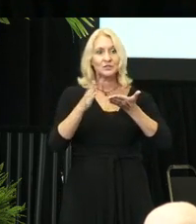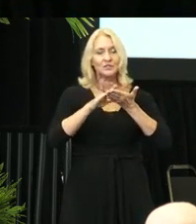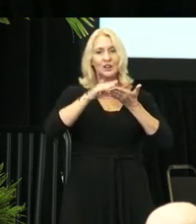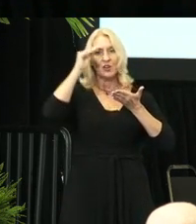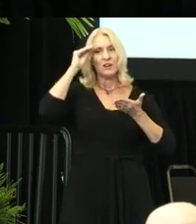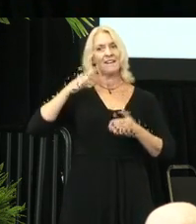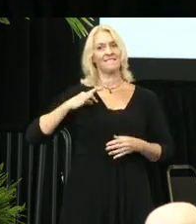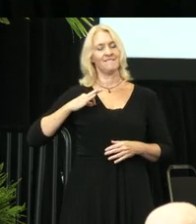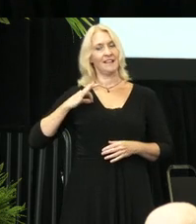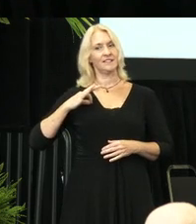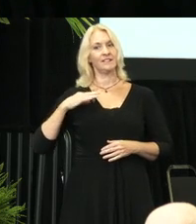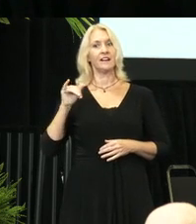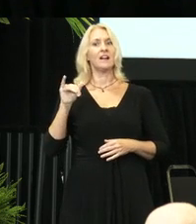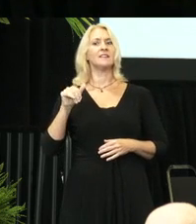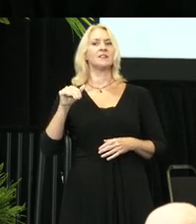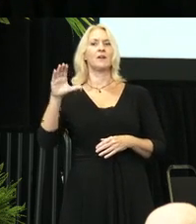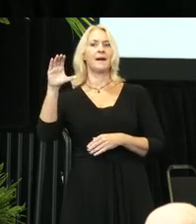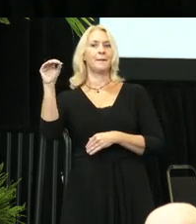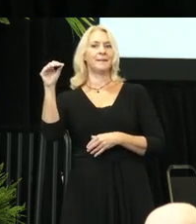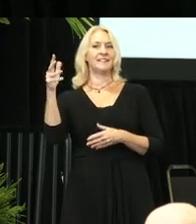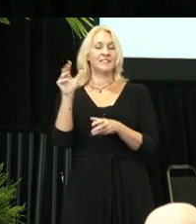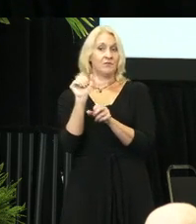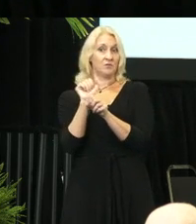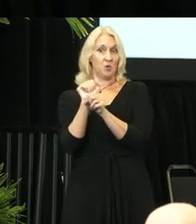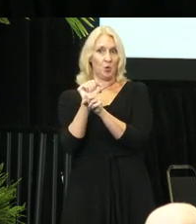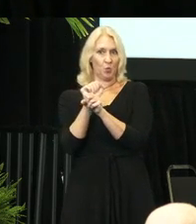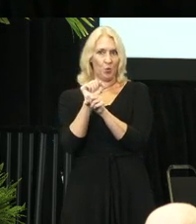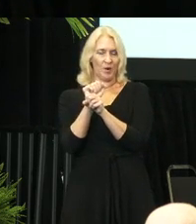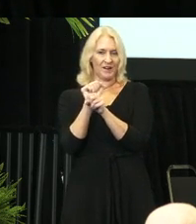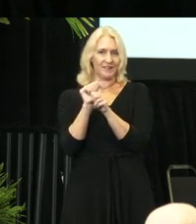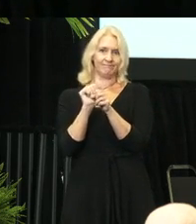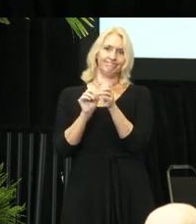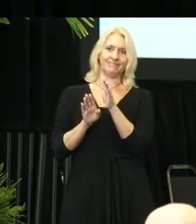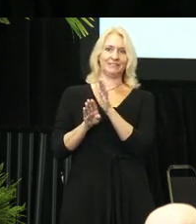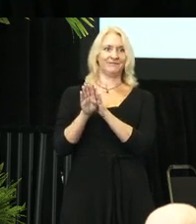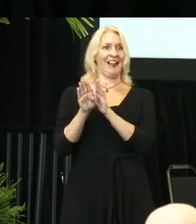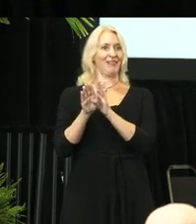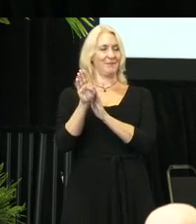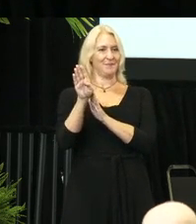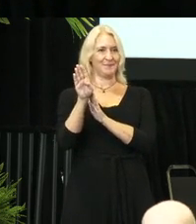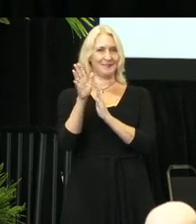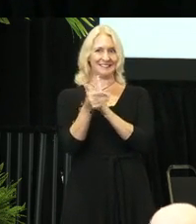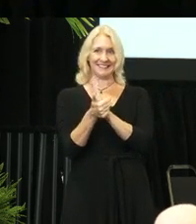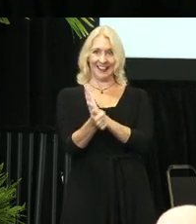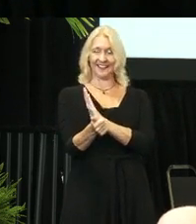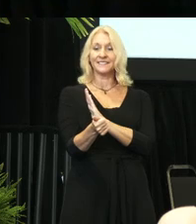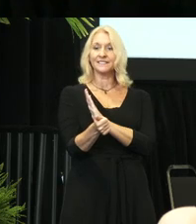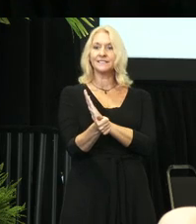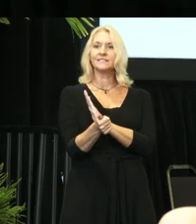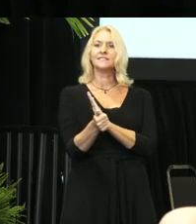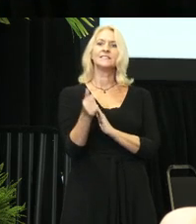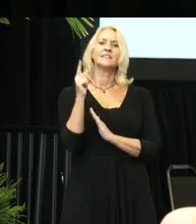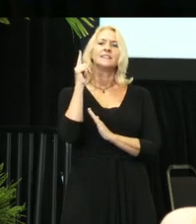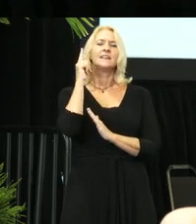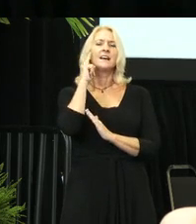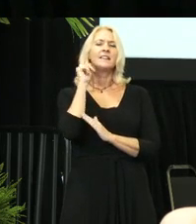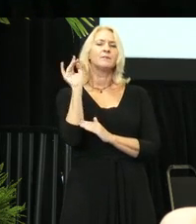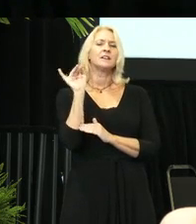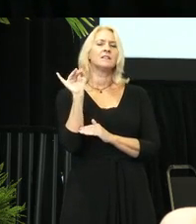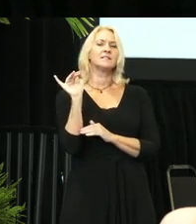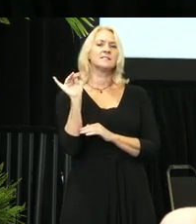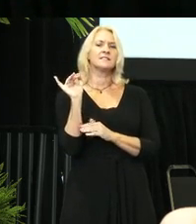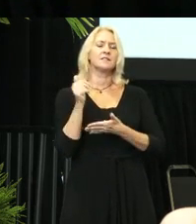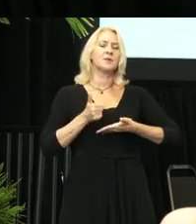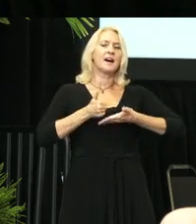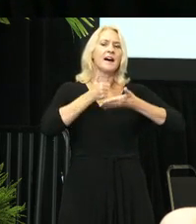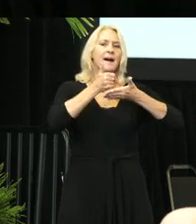our employers for workforce and economic development. I believe we can also be a contributing success to